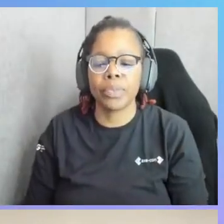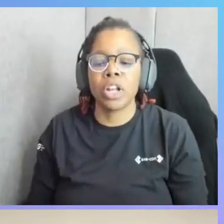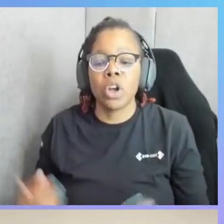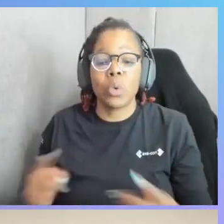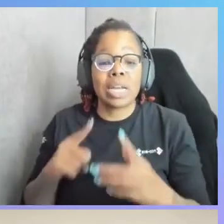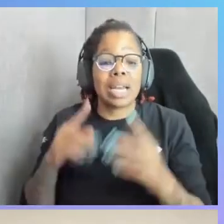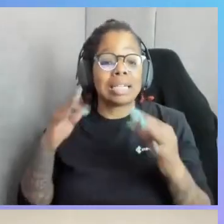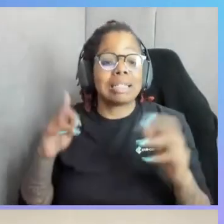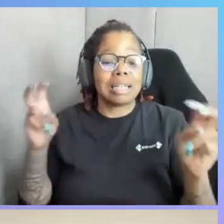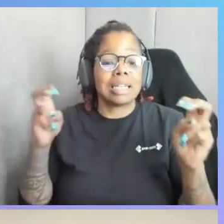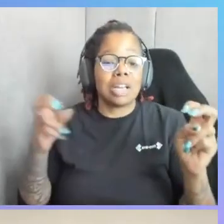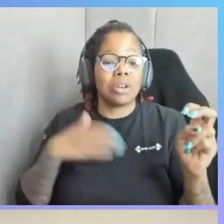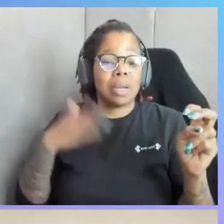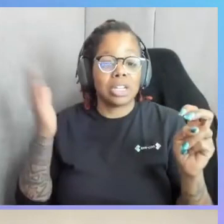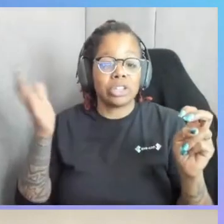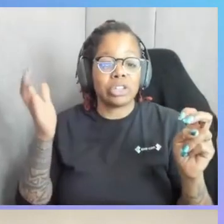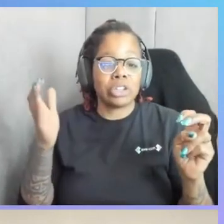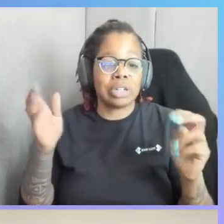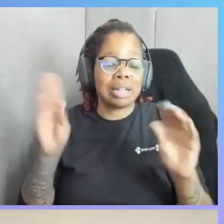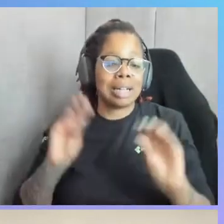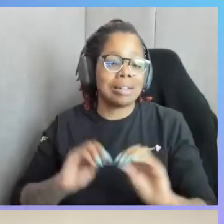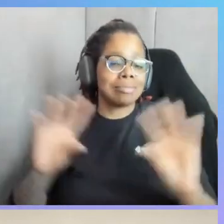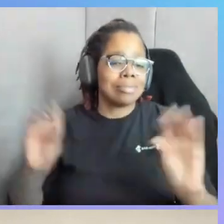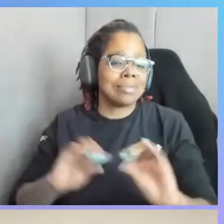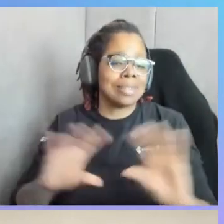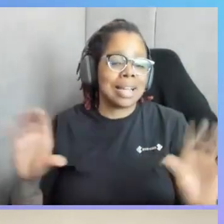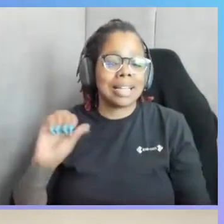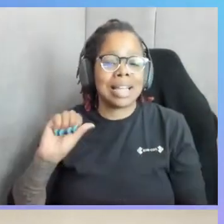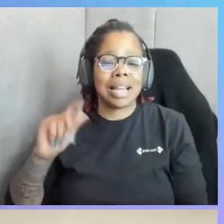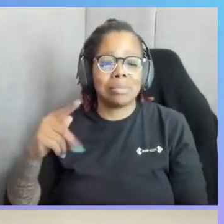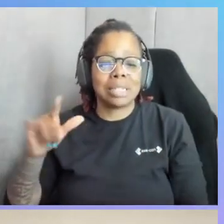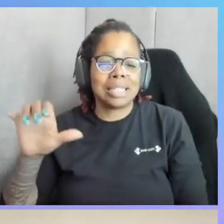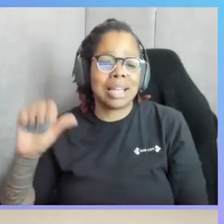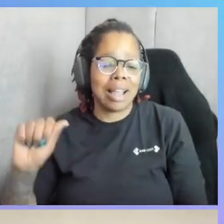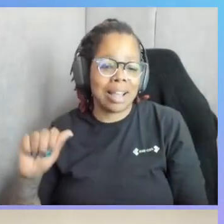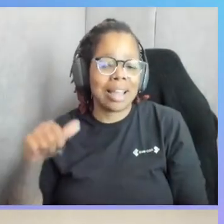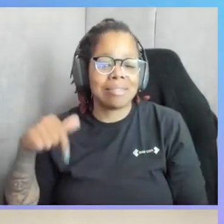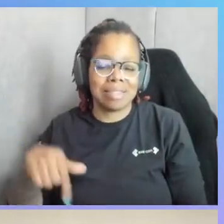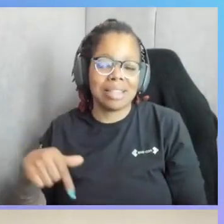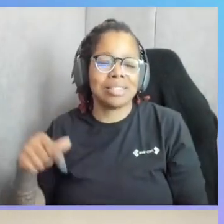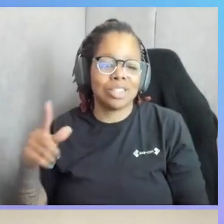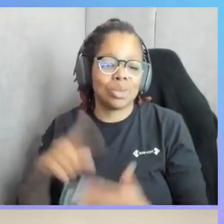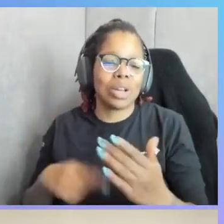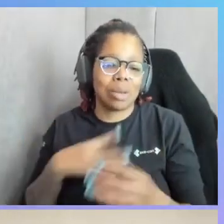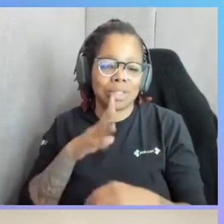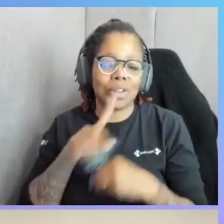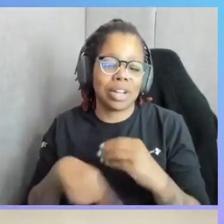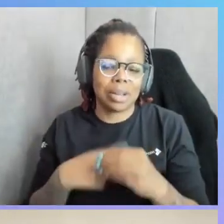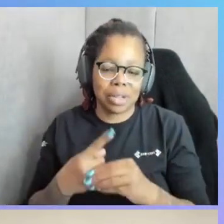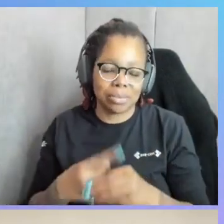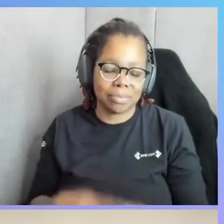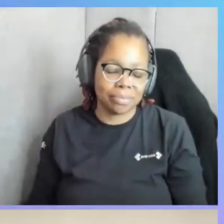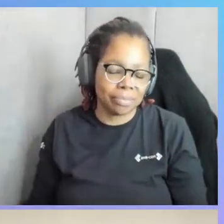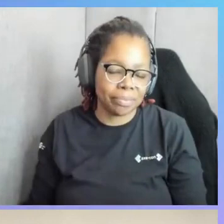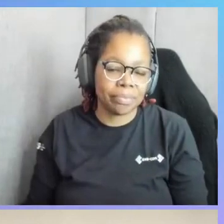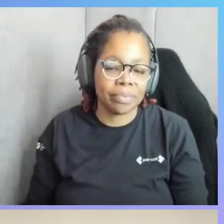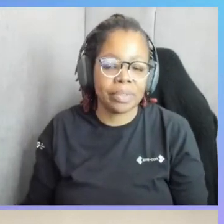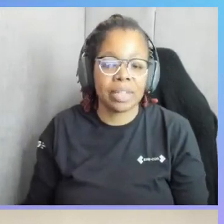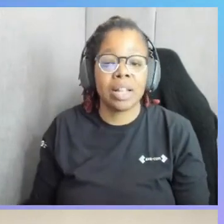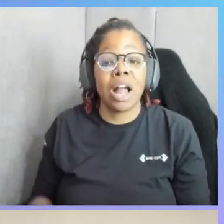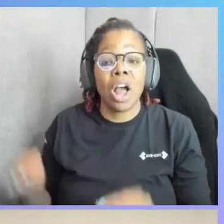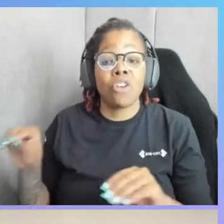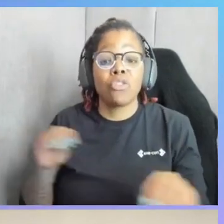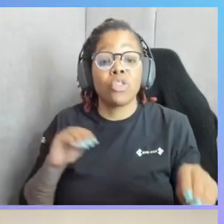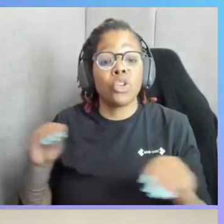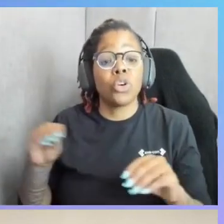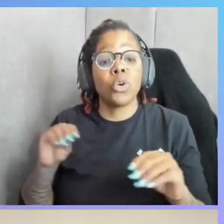talk, Demystify the APCA, these guidelines were what I was referring to. Fluent text and